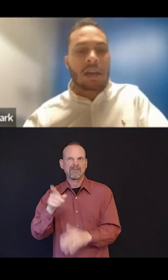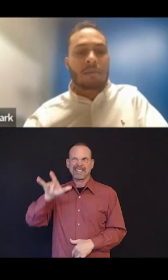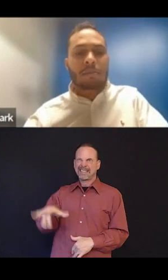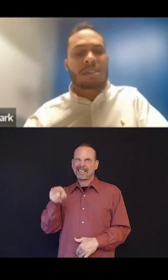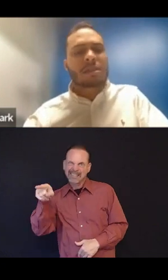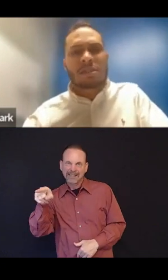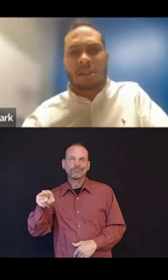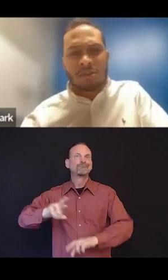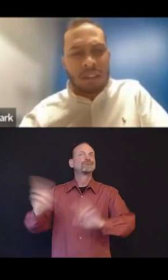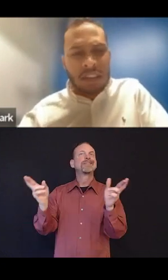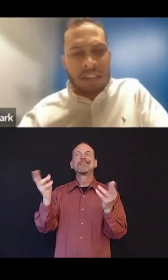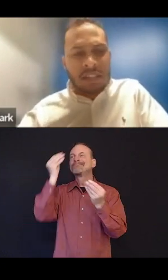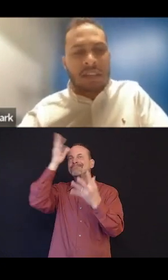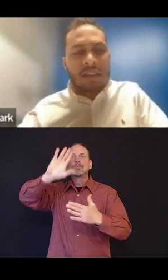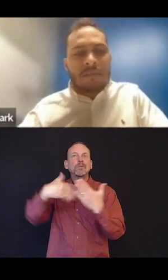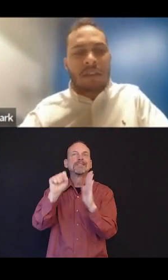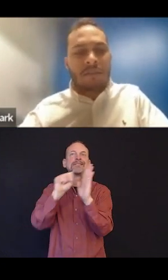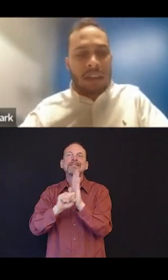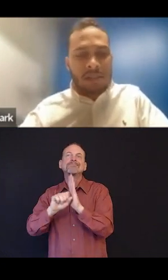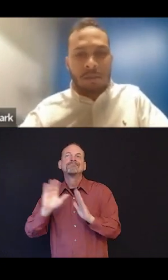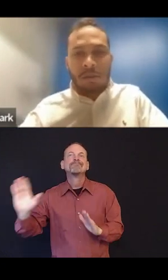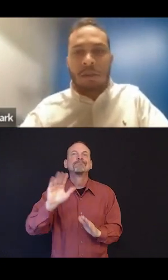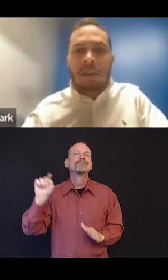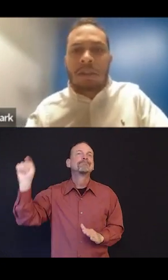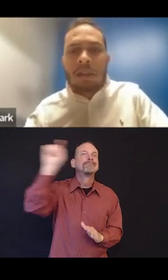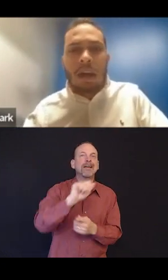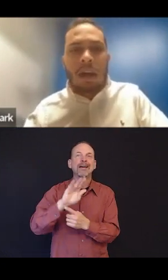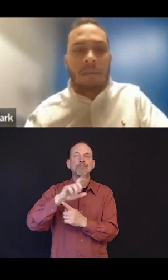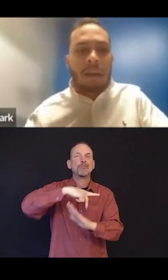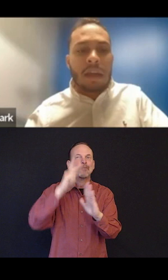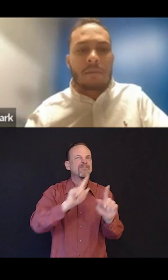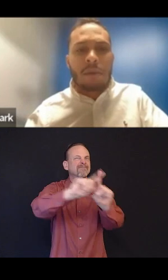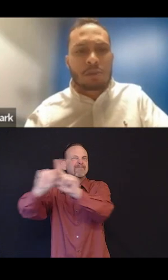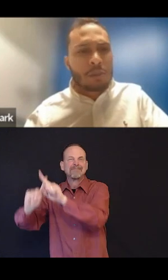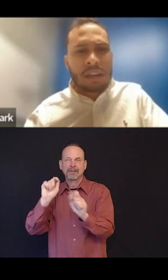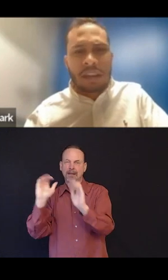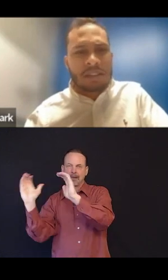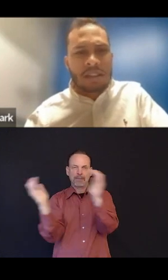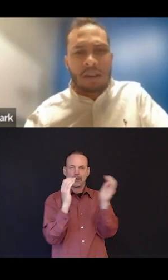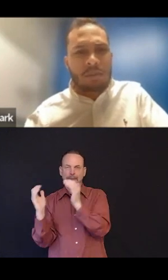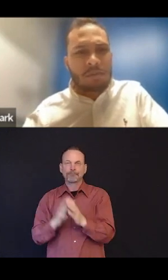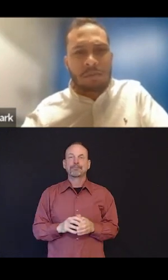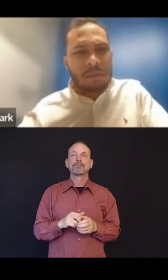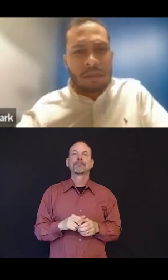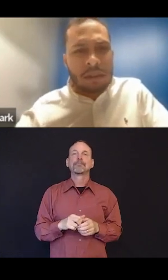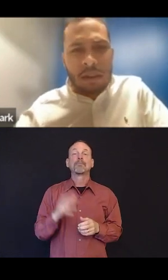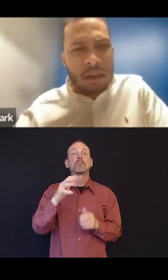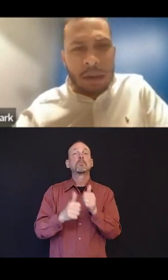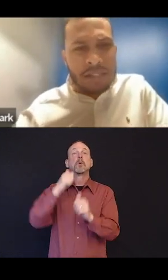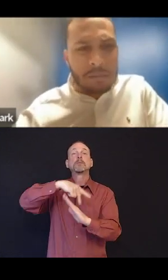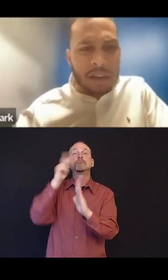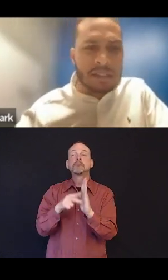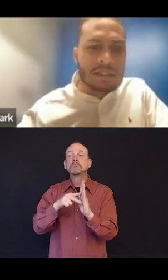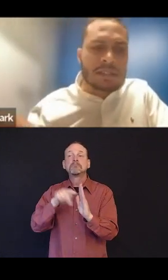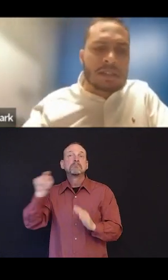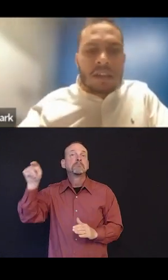branch, but it's really easy and flexible, and most people can get this done in